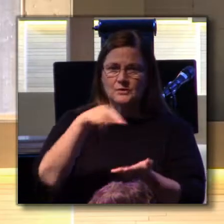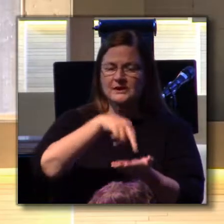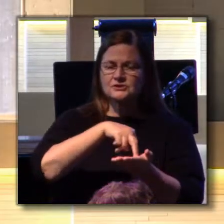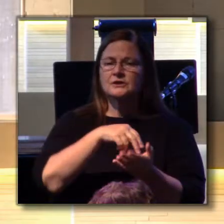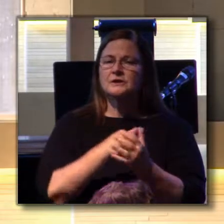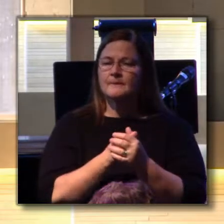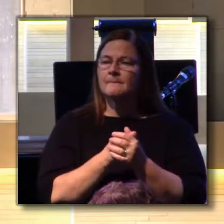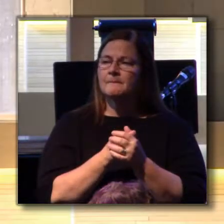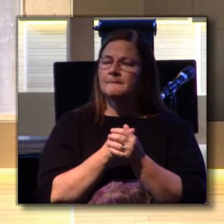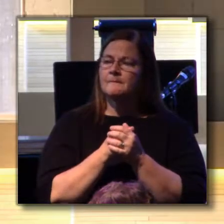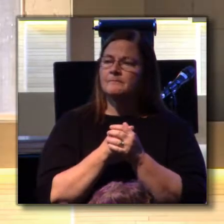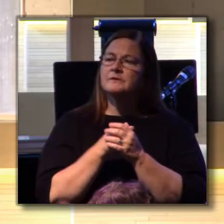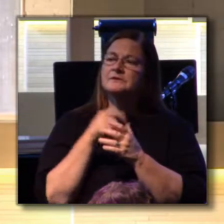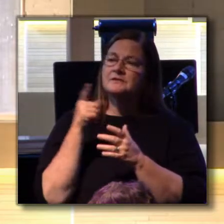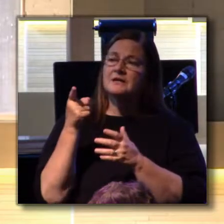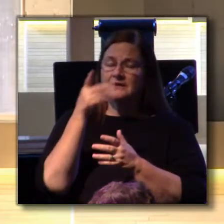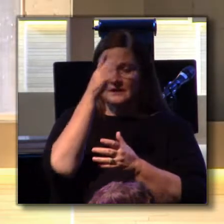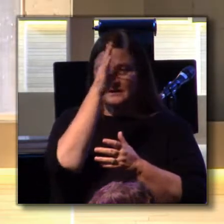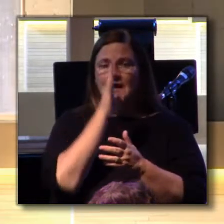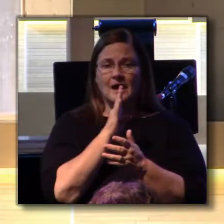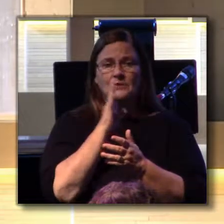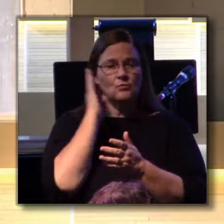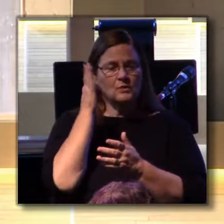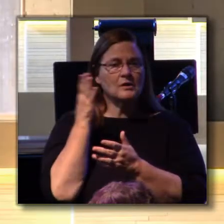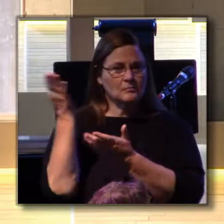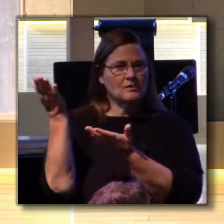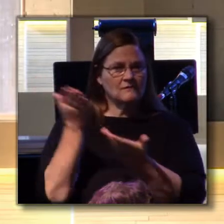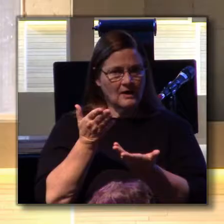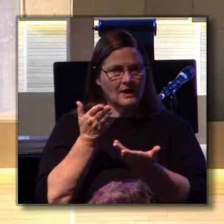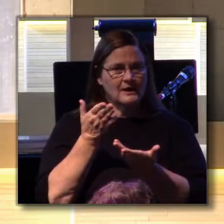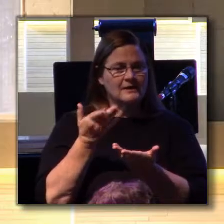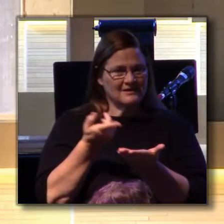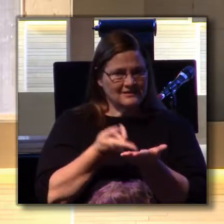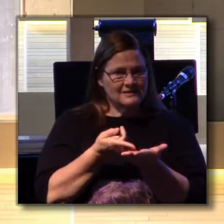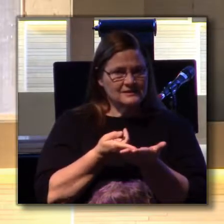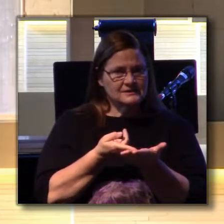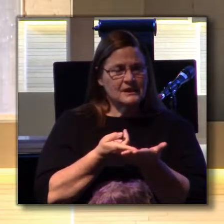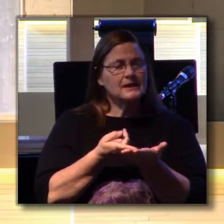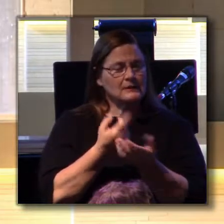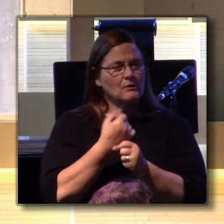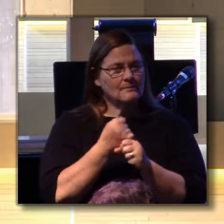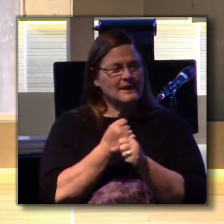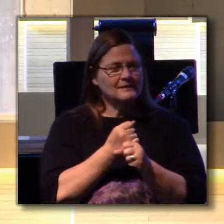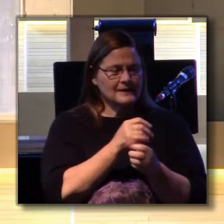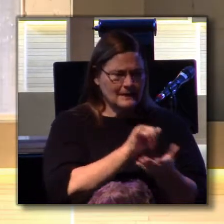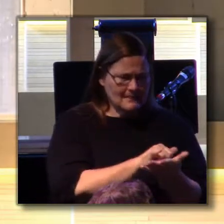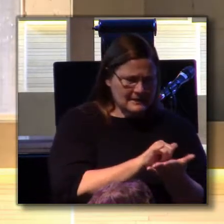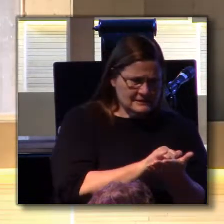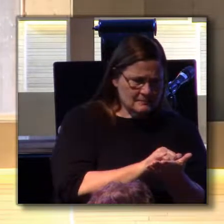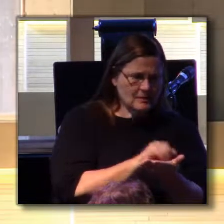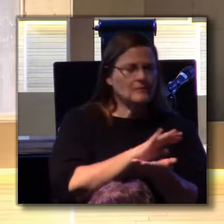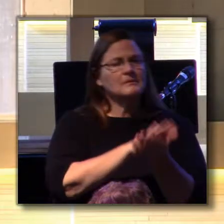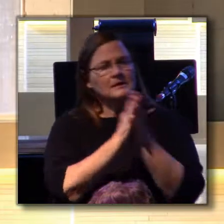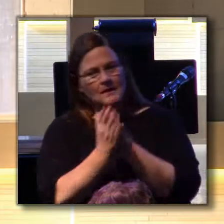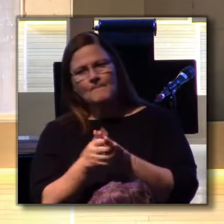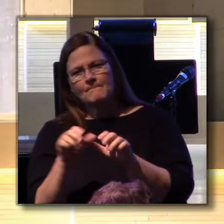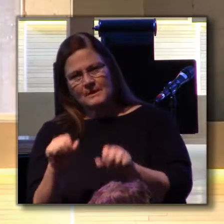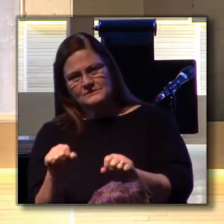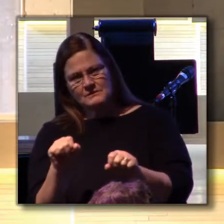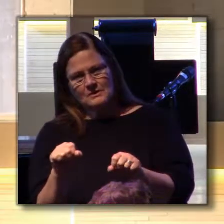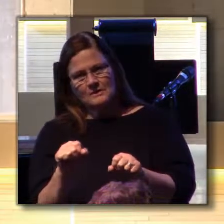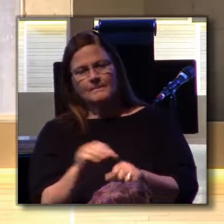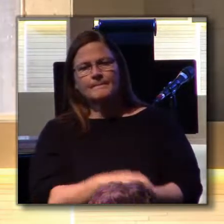is going to provide. This is what's going to make the impossible possible according to God's